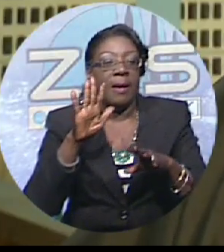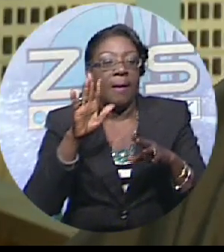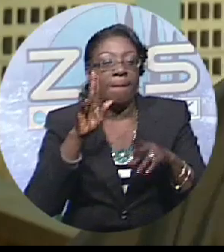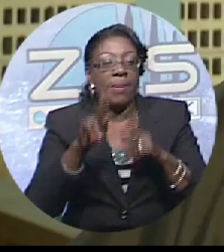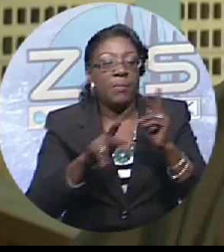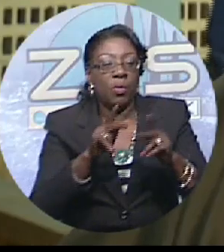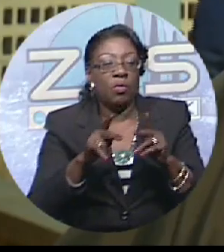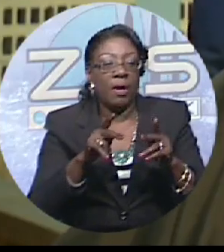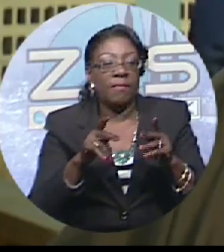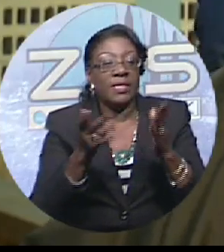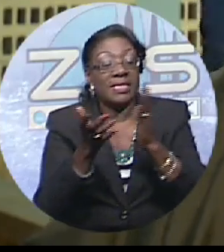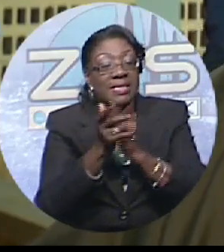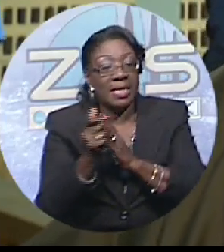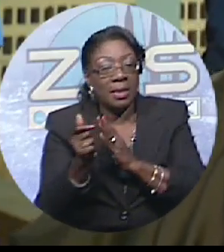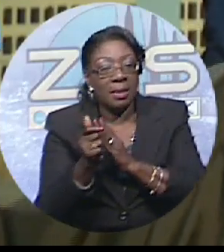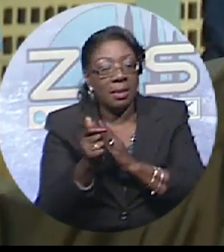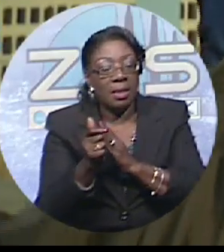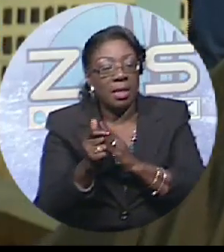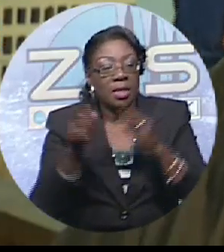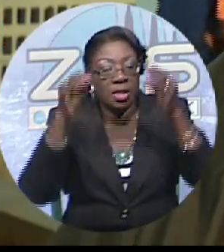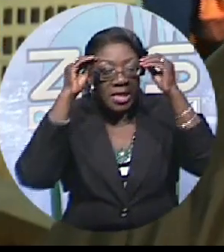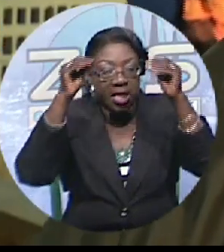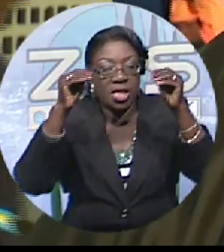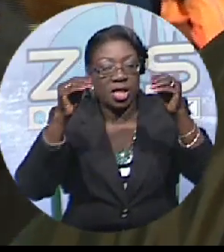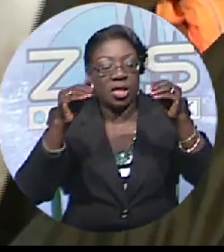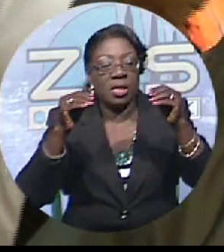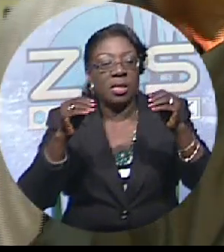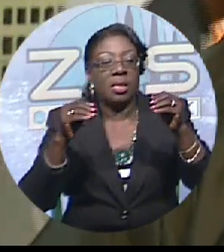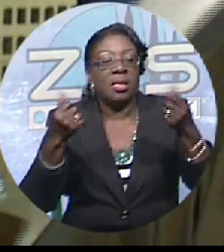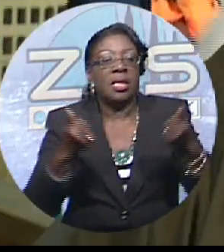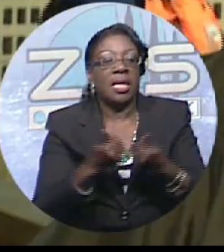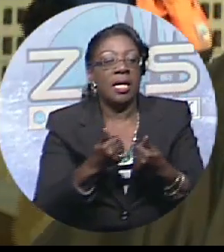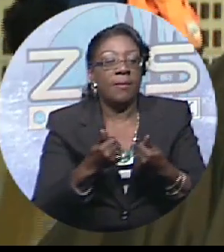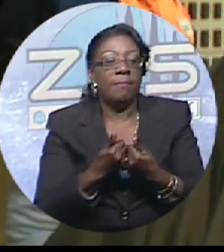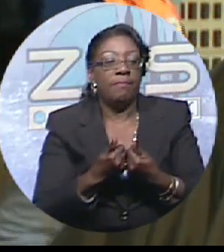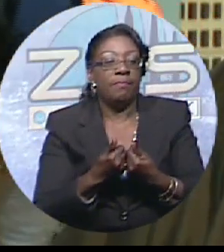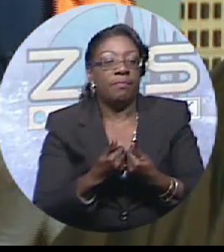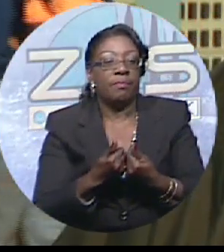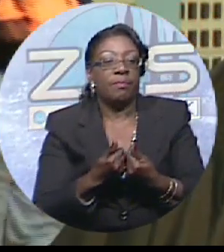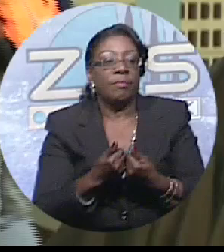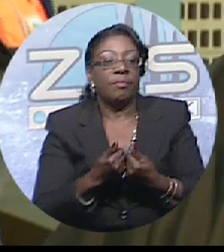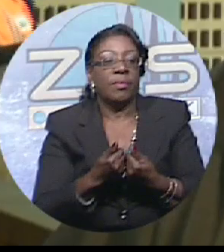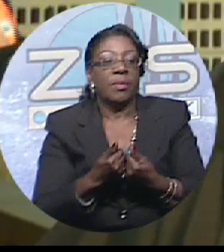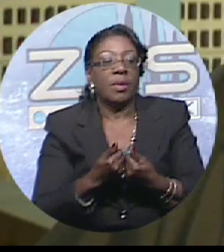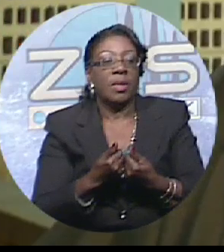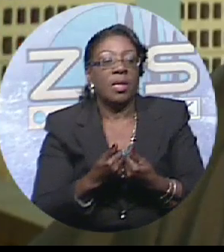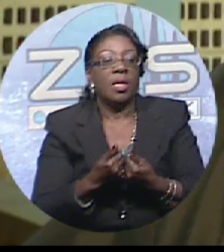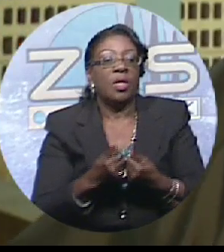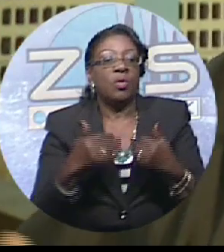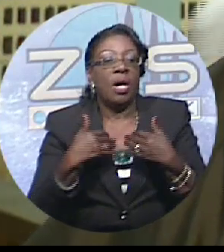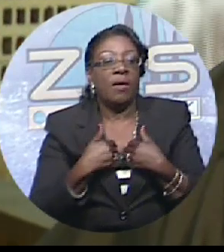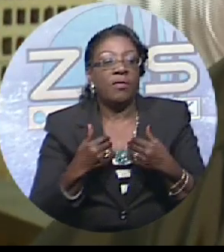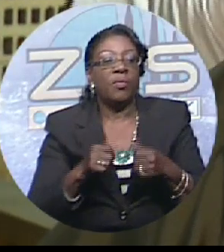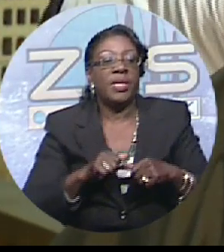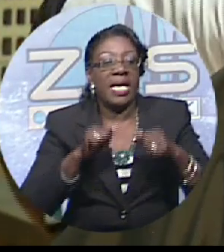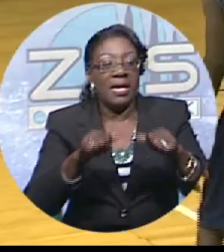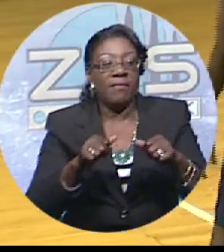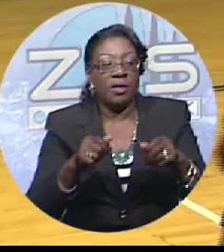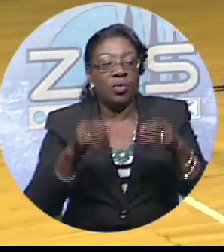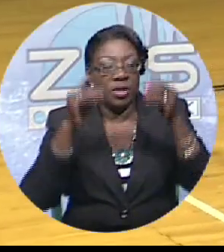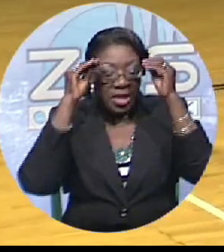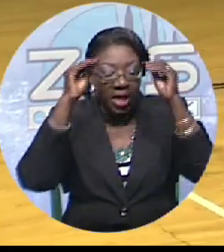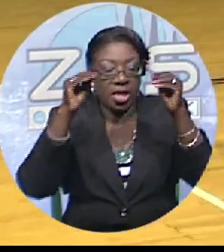to teach the game. Our biggest problem now is not coaching. Anybody can sit on the bench and coach a group of kids, but you have to be able to teach the